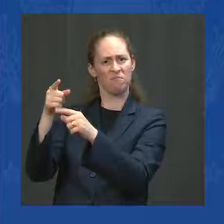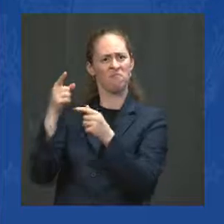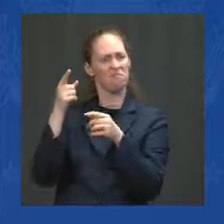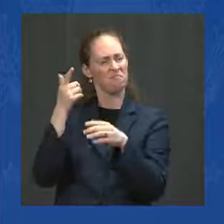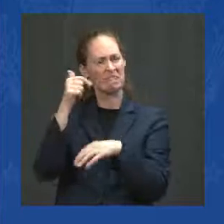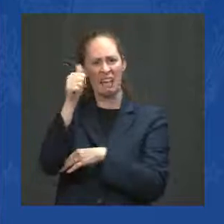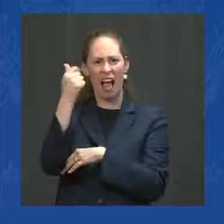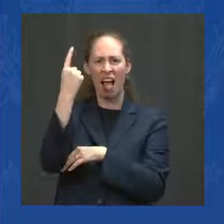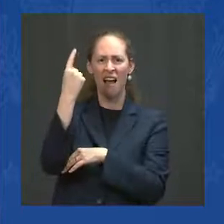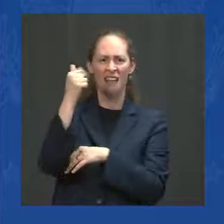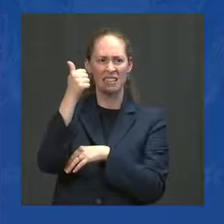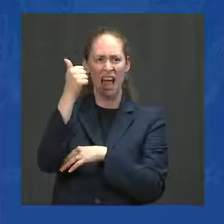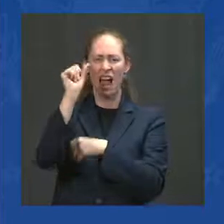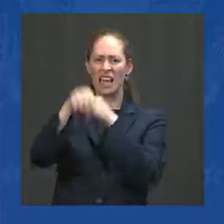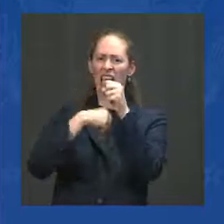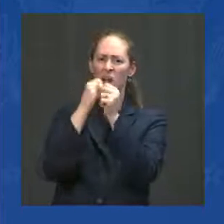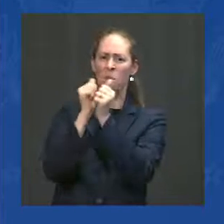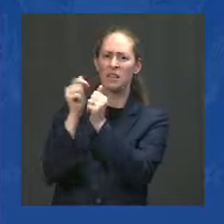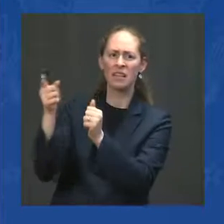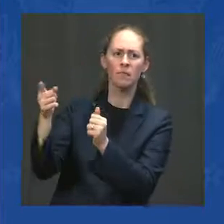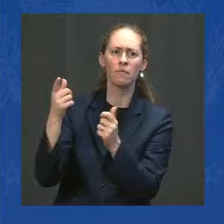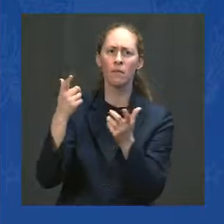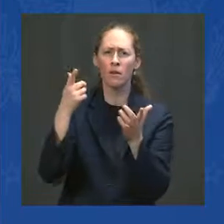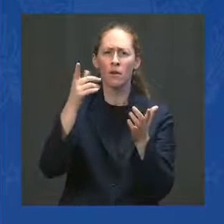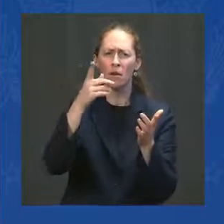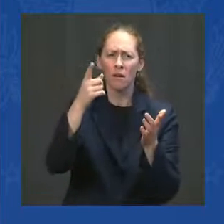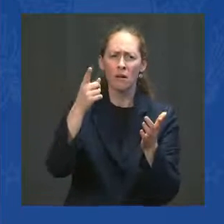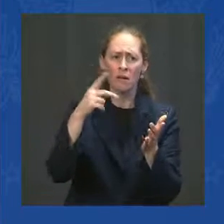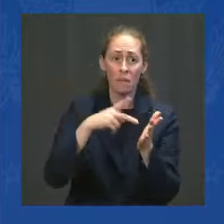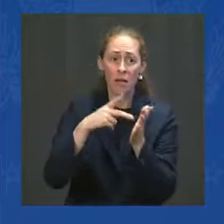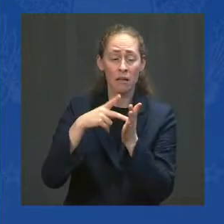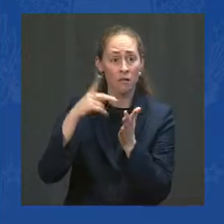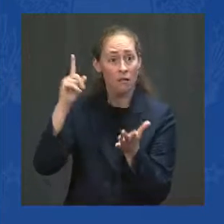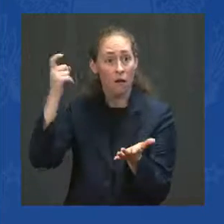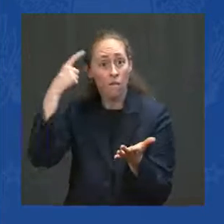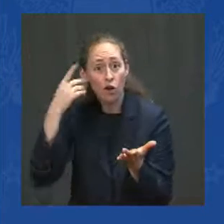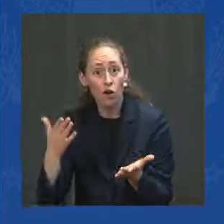or what he's done as a governor? What he's done as a governor. Thought he's done a hell of a